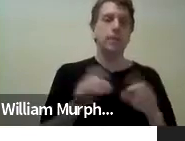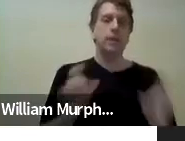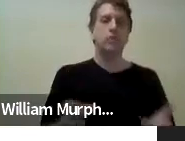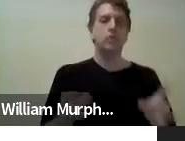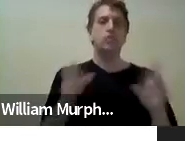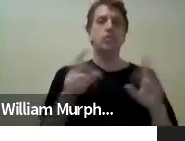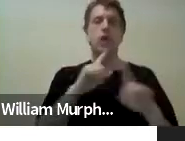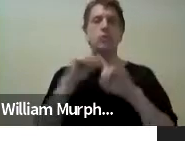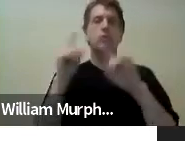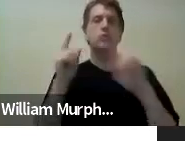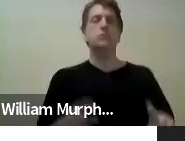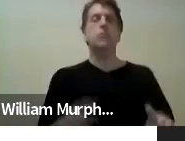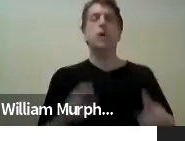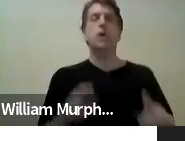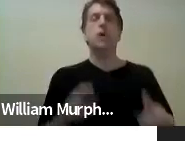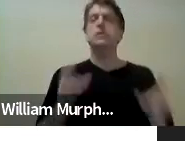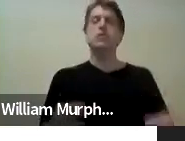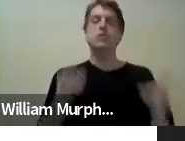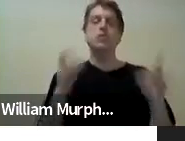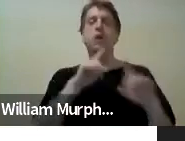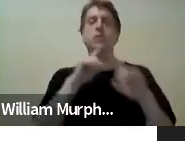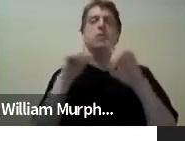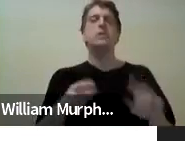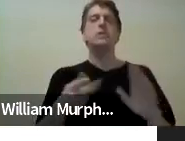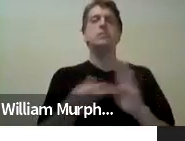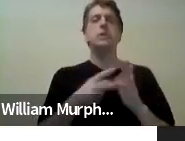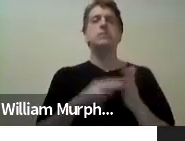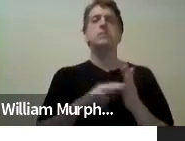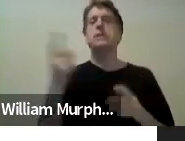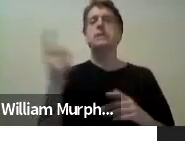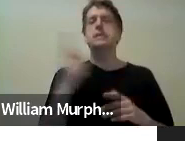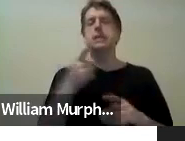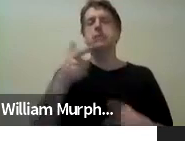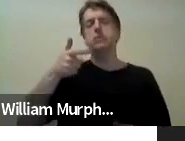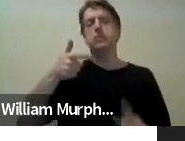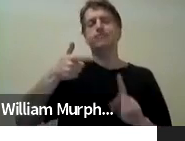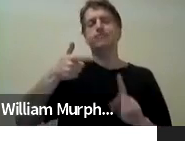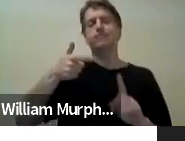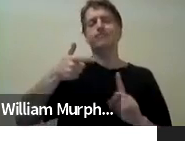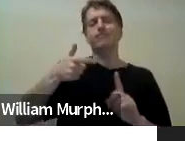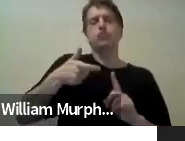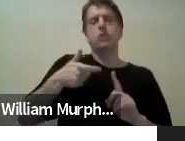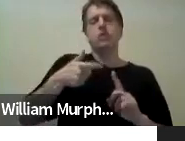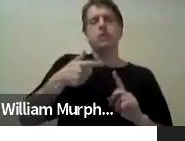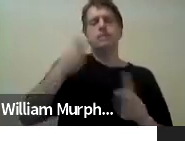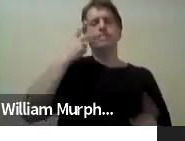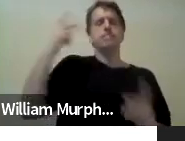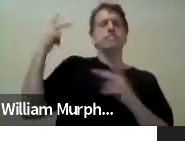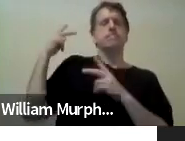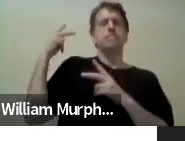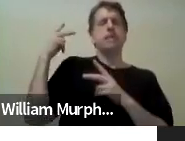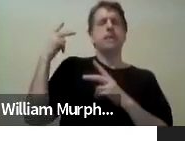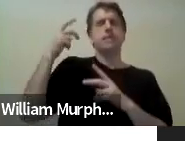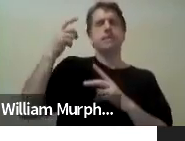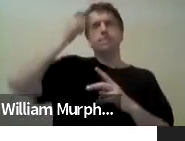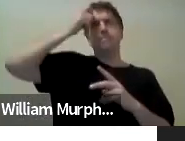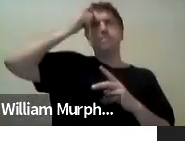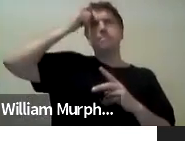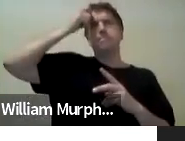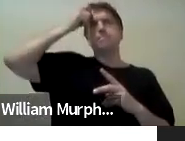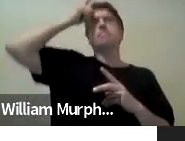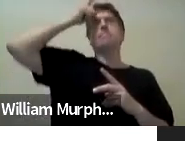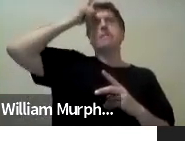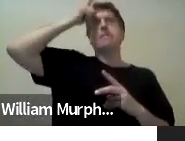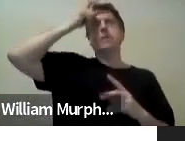trauma response is when a person is triggered by something that reminds them or reminds their brain of the